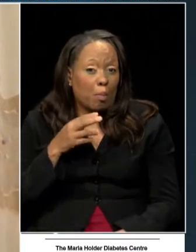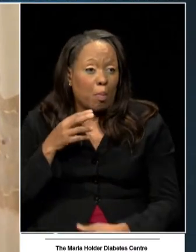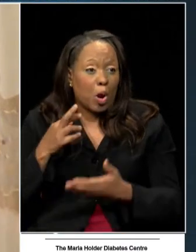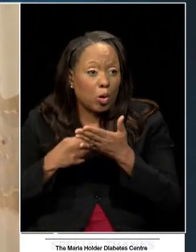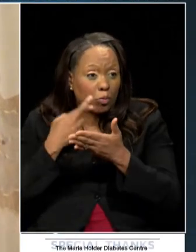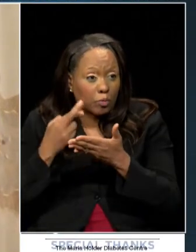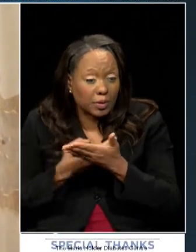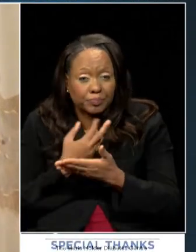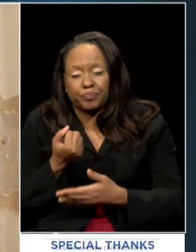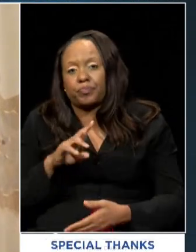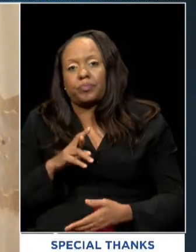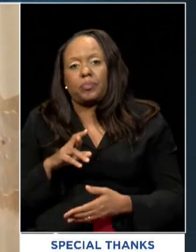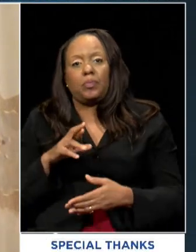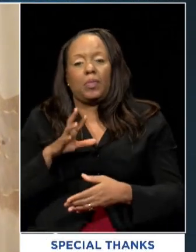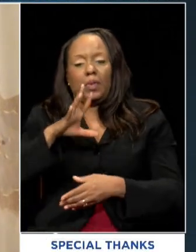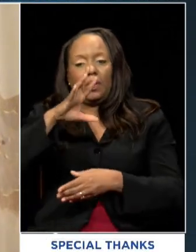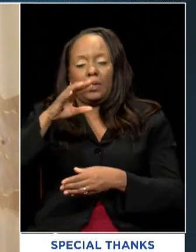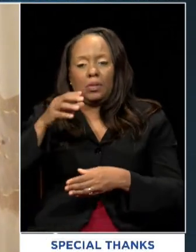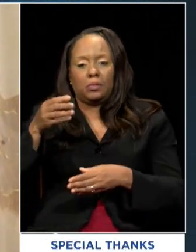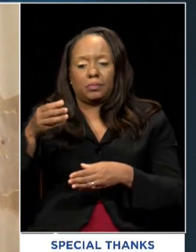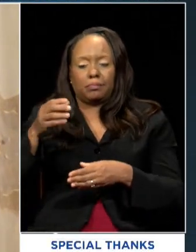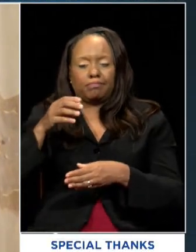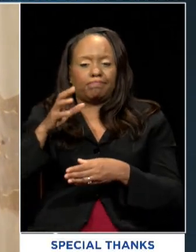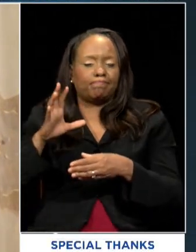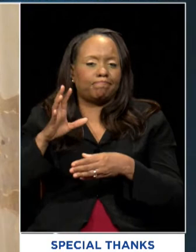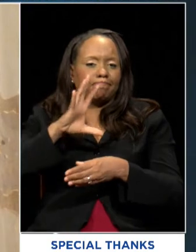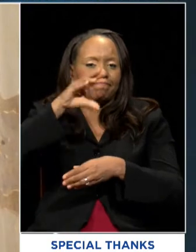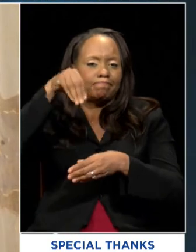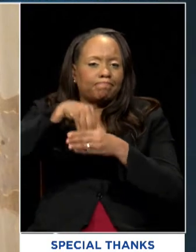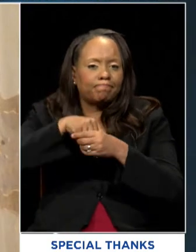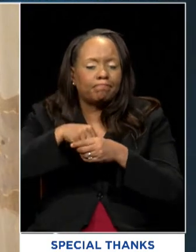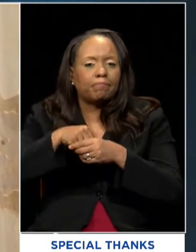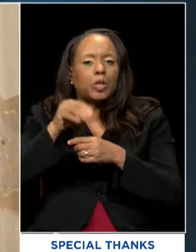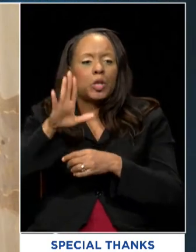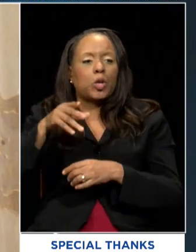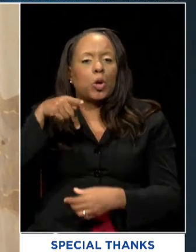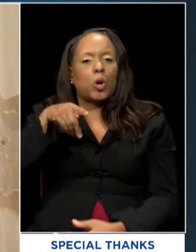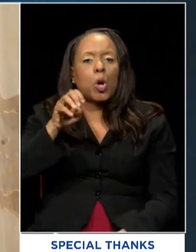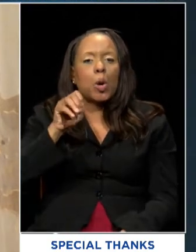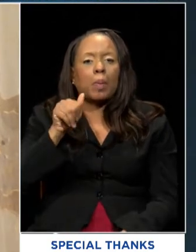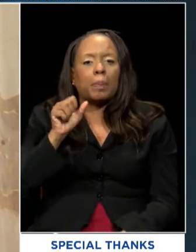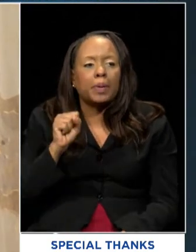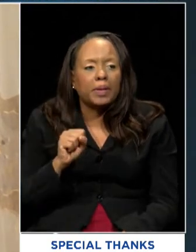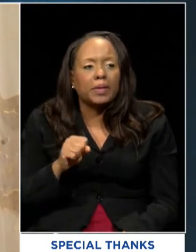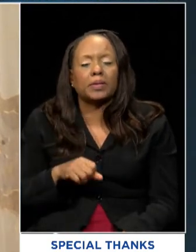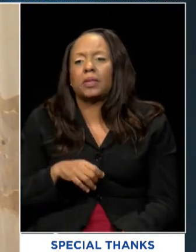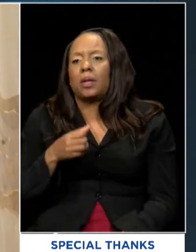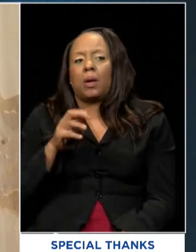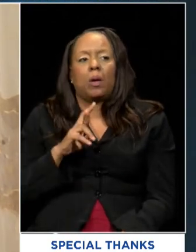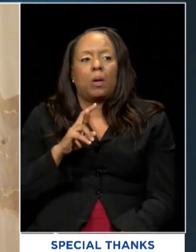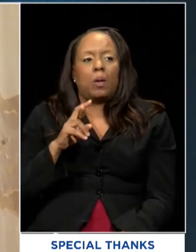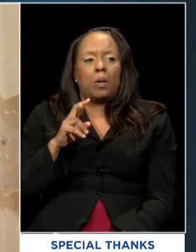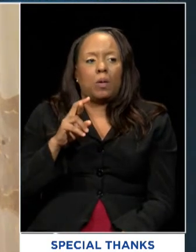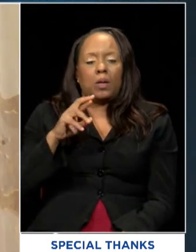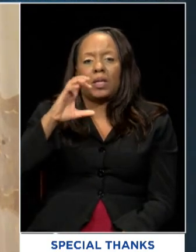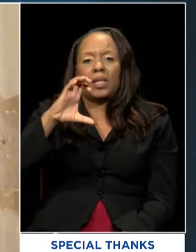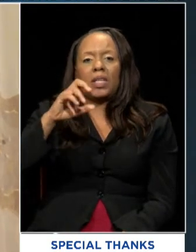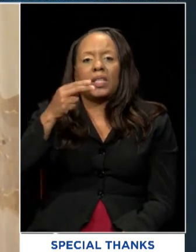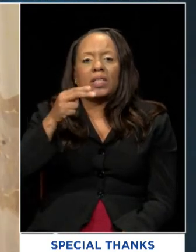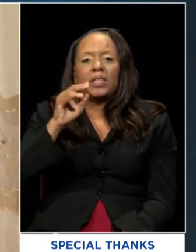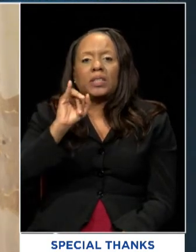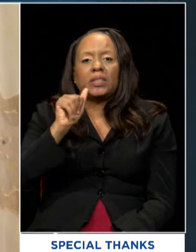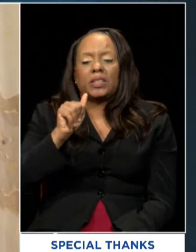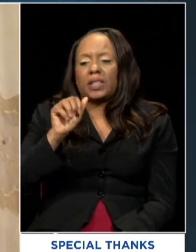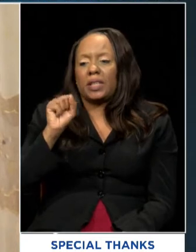rice, are very easy ways to get fiber. Sprinkling in ground linseed and chia seed into something like